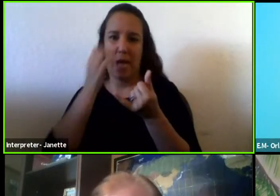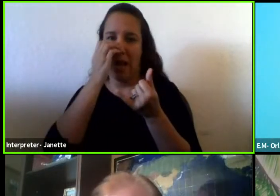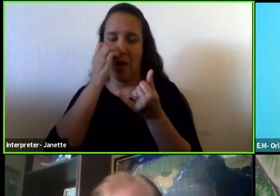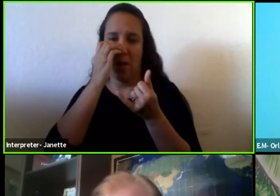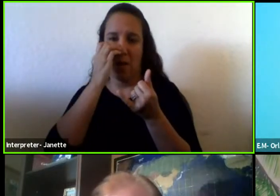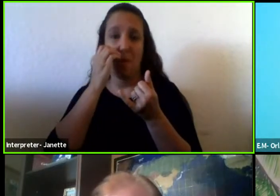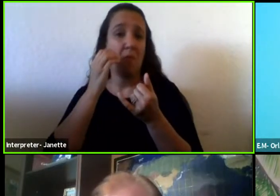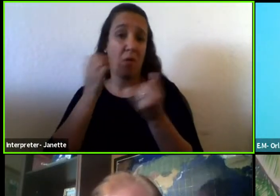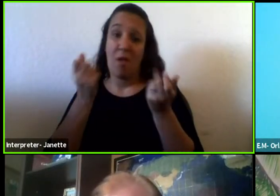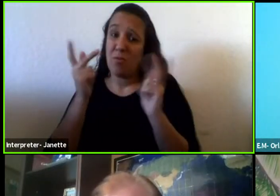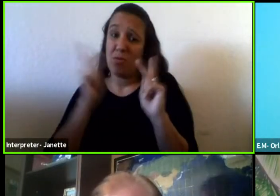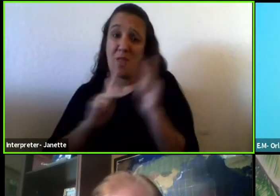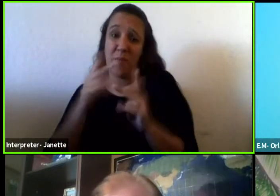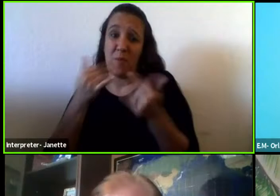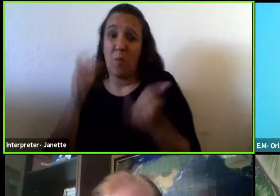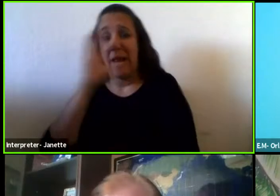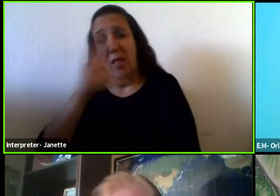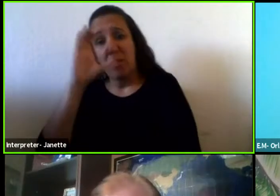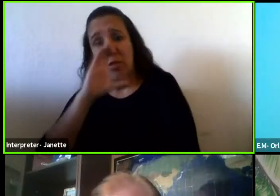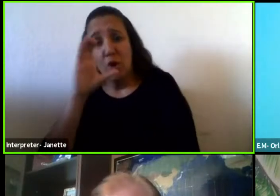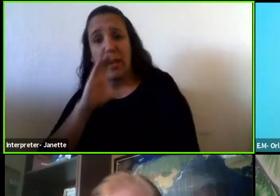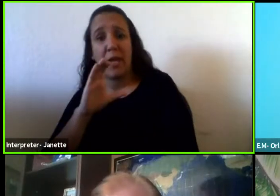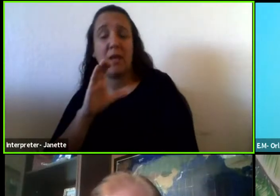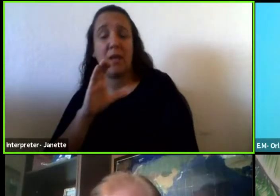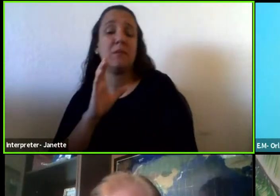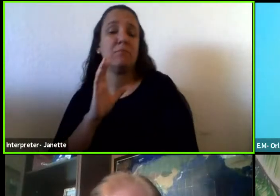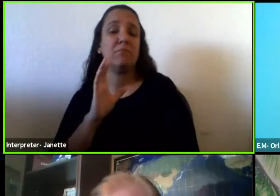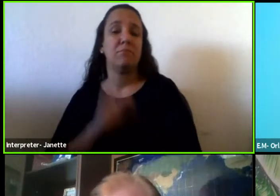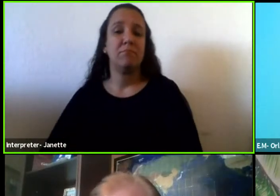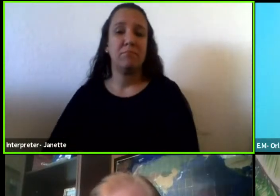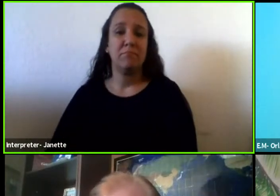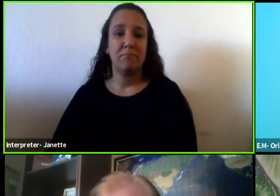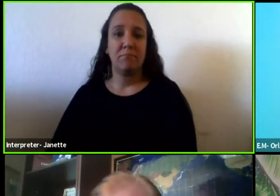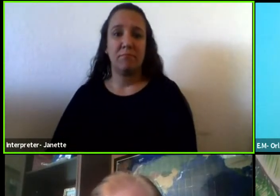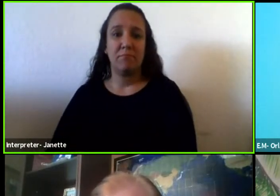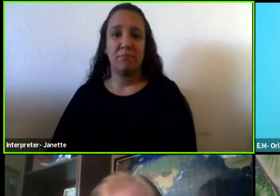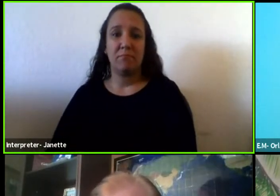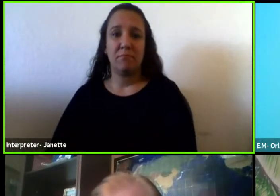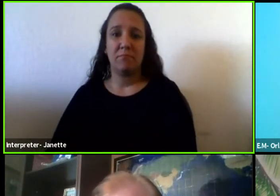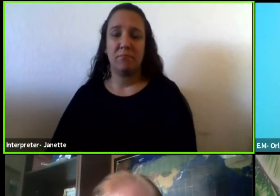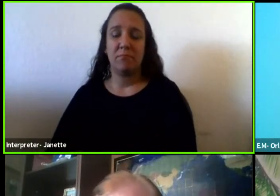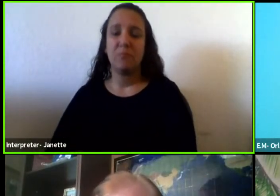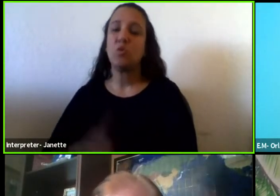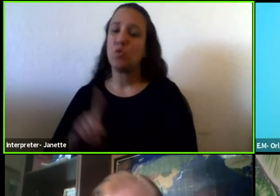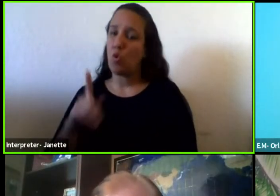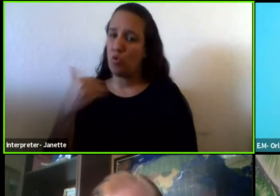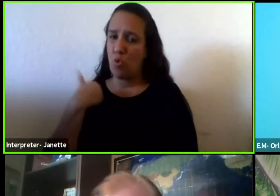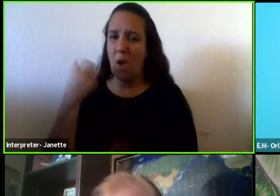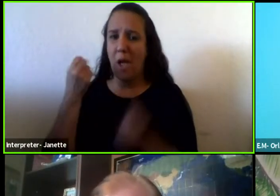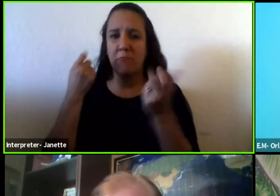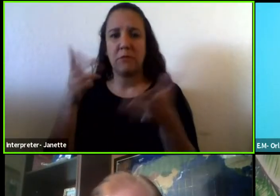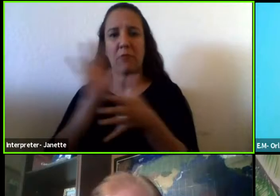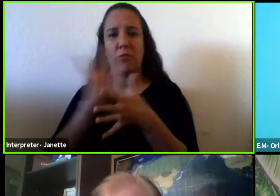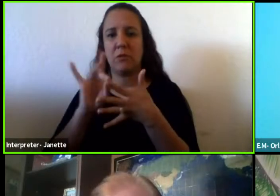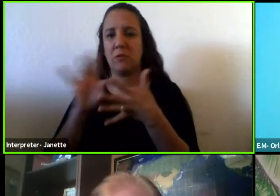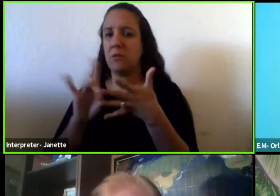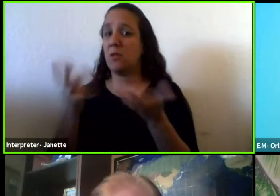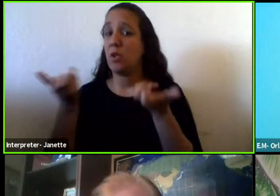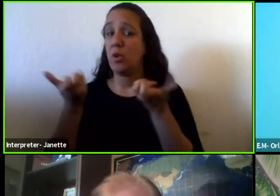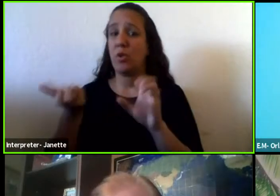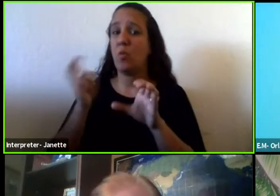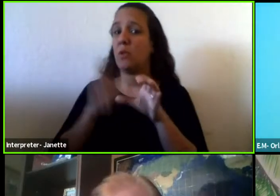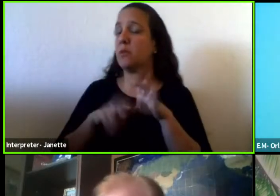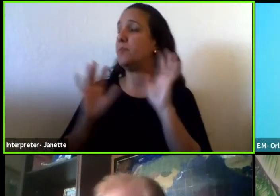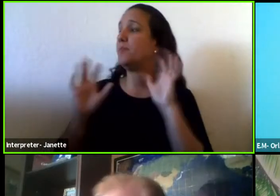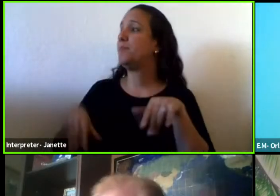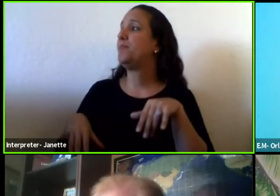people that are looking to enhance what it is that they're doing, and they're talking, you've got choices. What you don't want to do is sit idle and wait. And you know what,